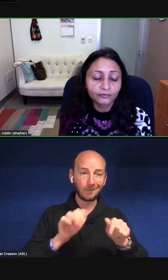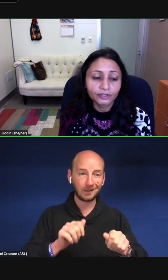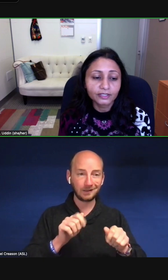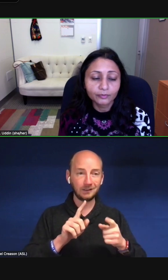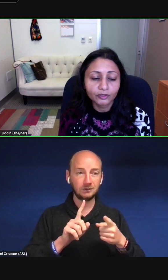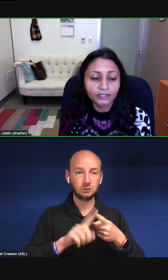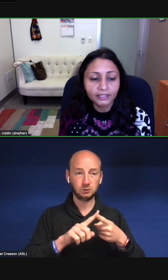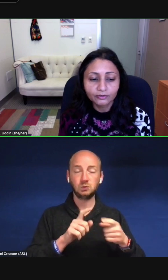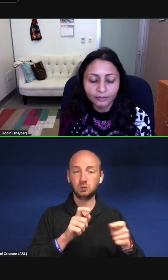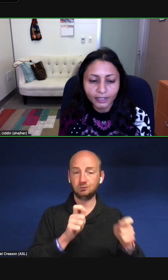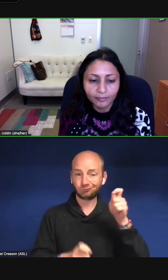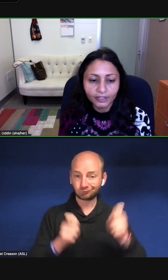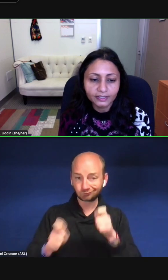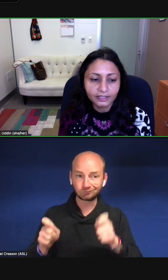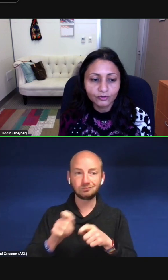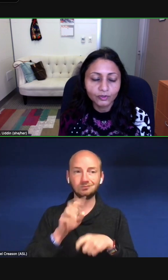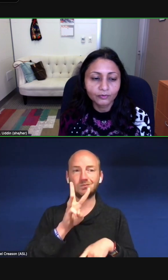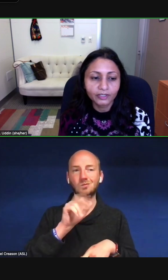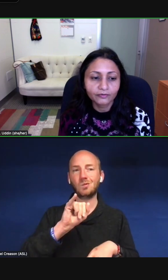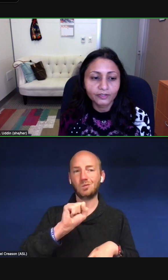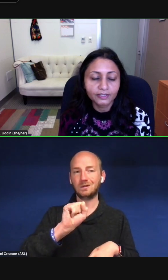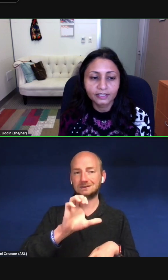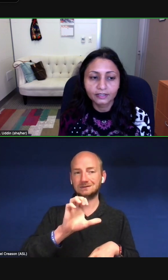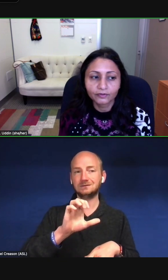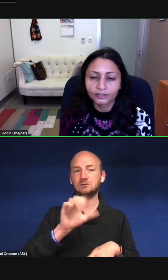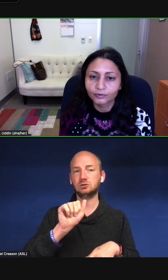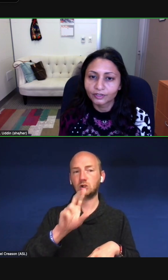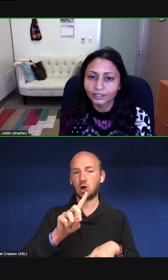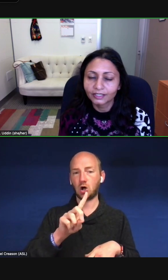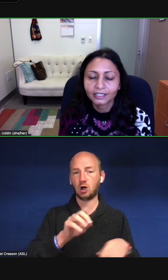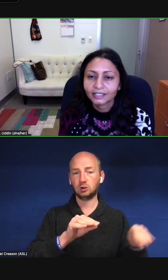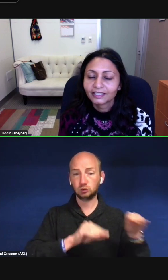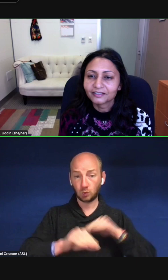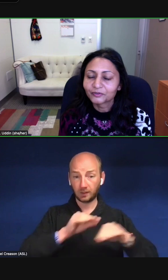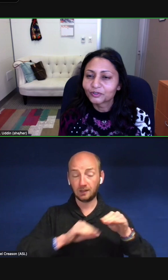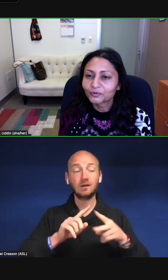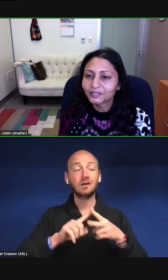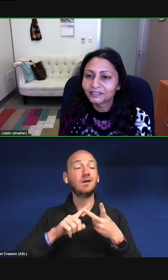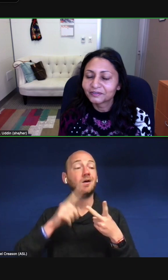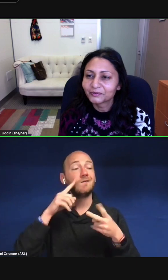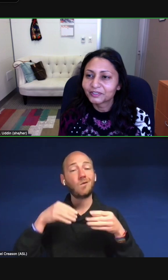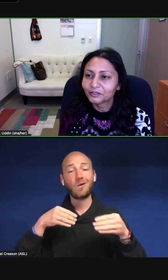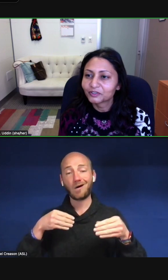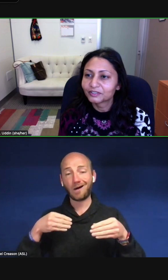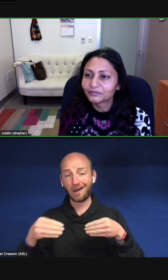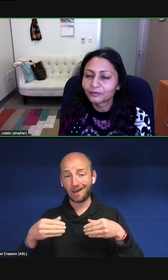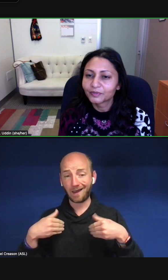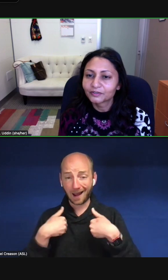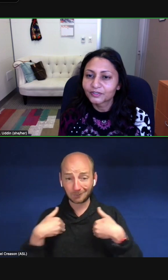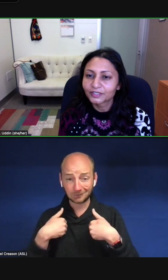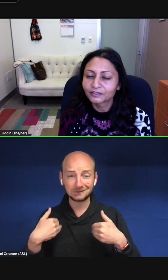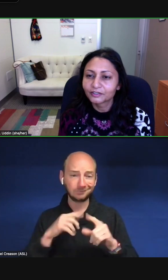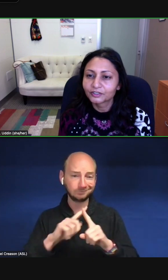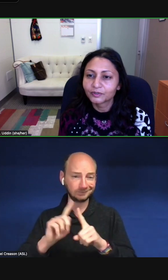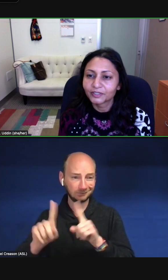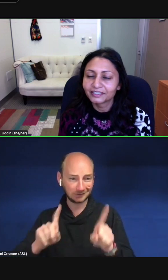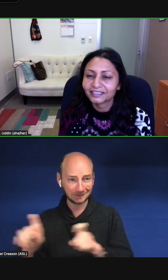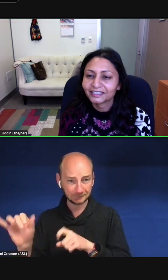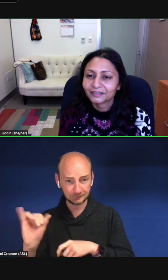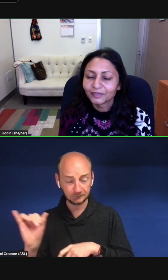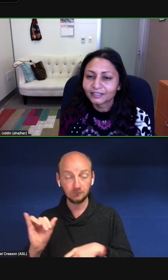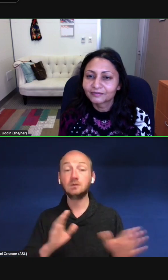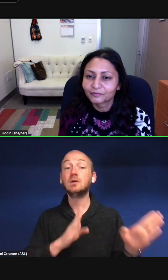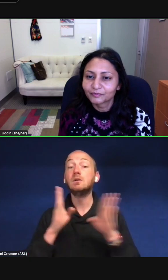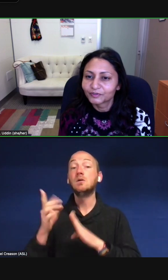between different stimulus outcome mappings, and that's one way of assessing flexibility. And then, of course, when we go over to developmental psychology, we